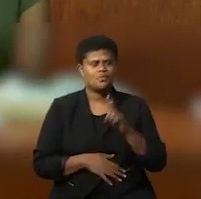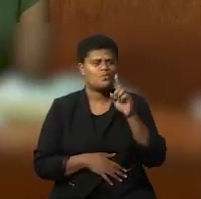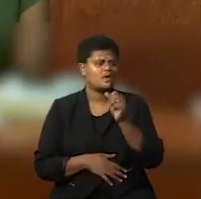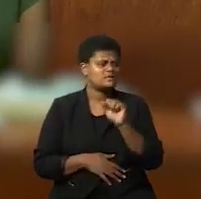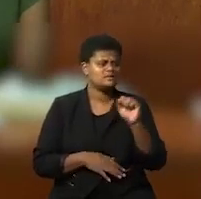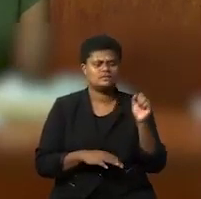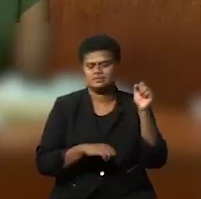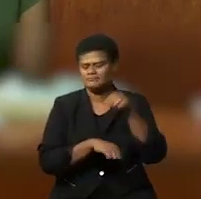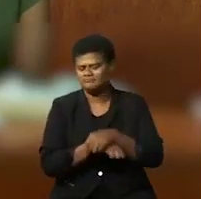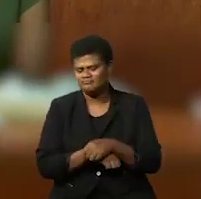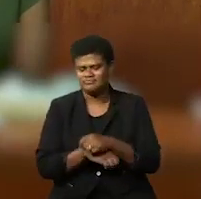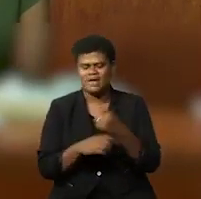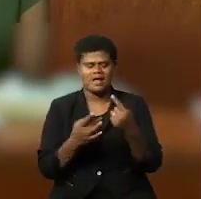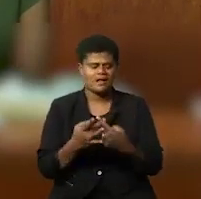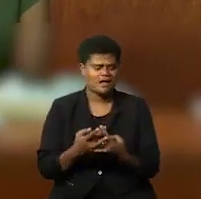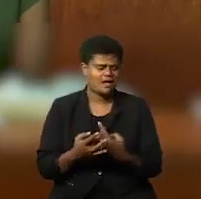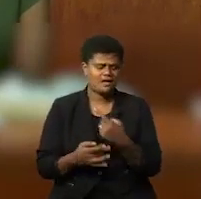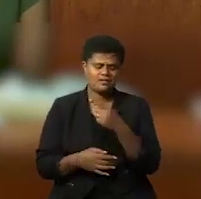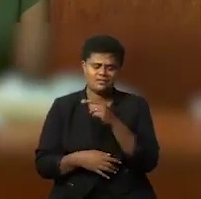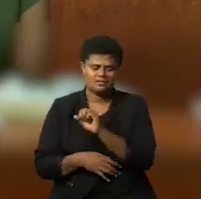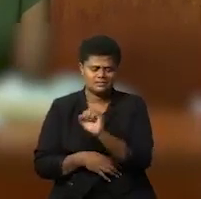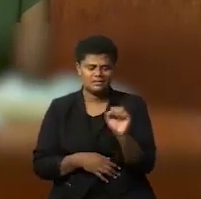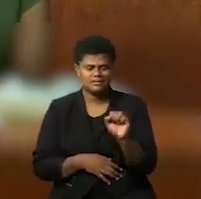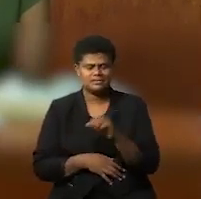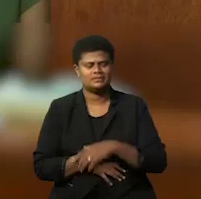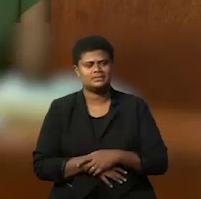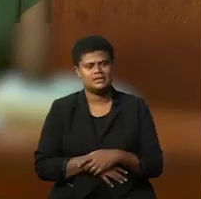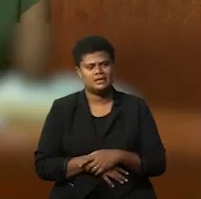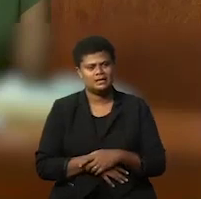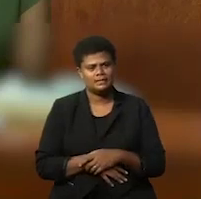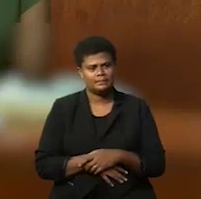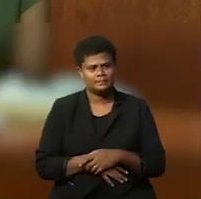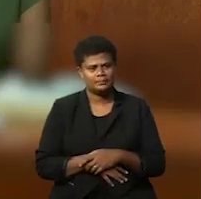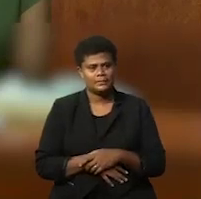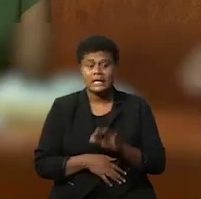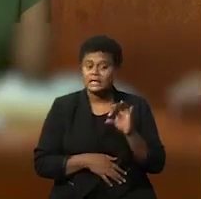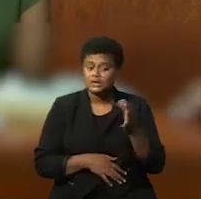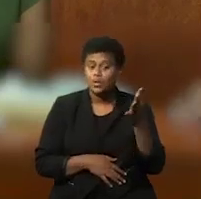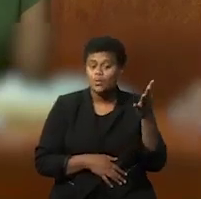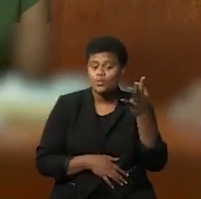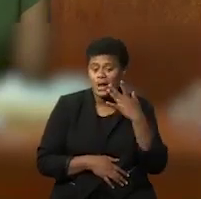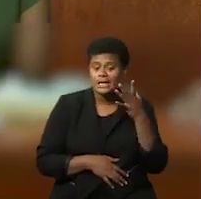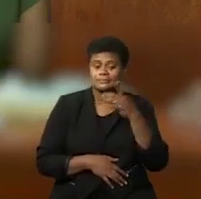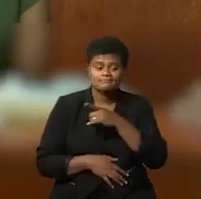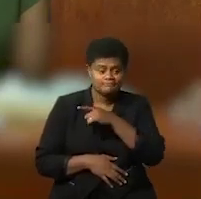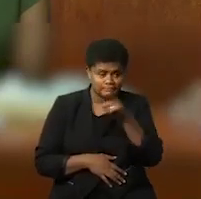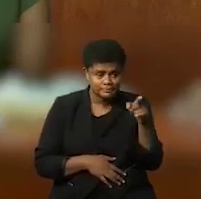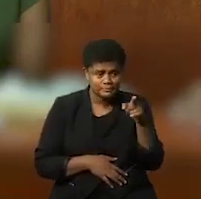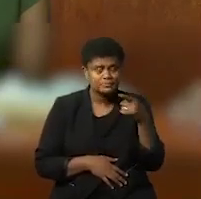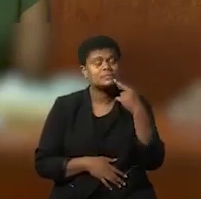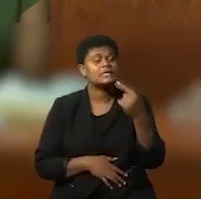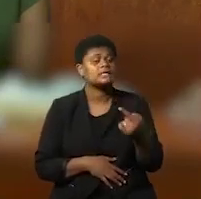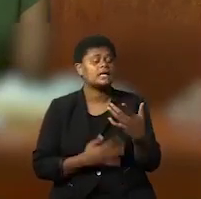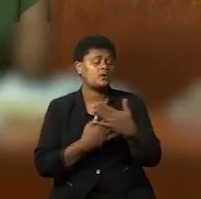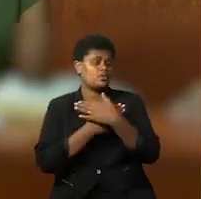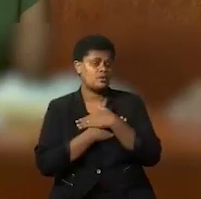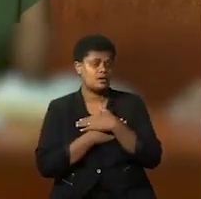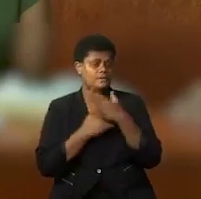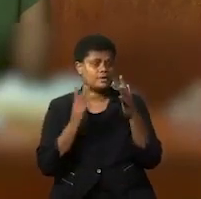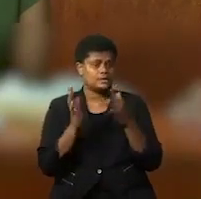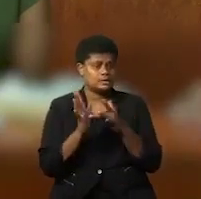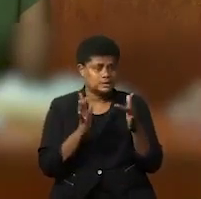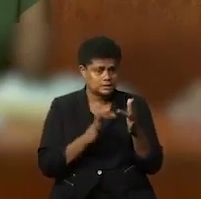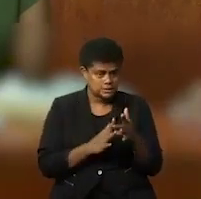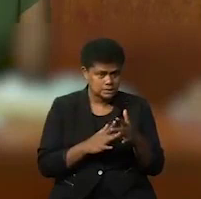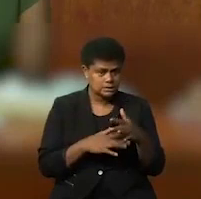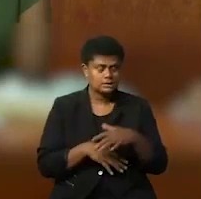okay? So when you love Jesus, you're saying that you're accepting him as your